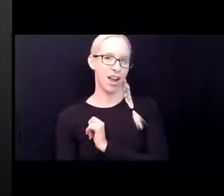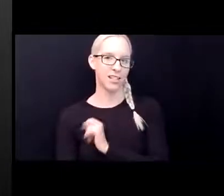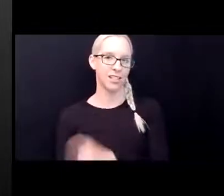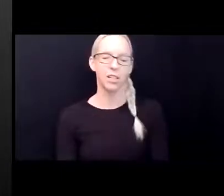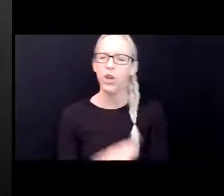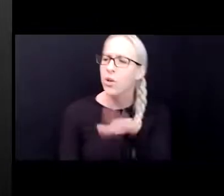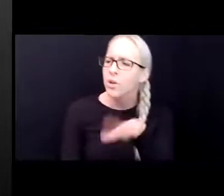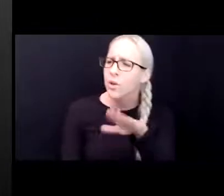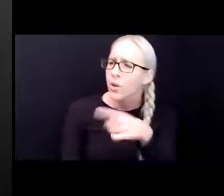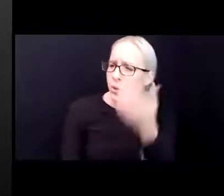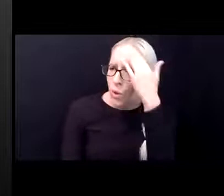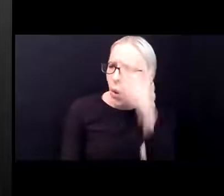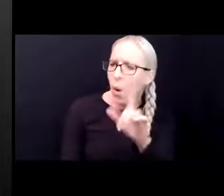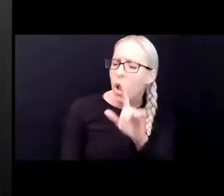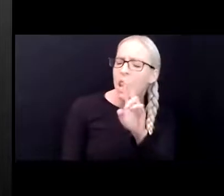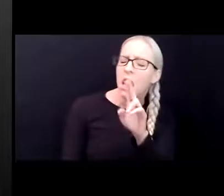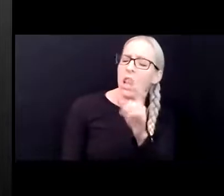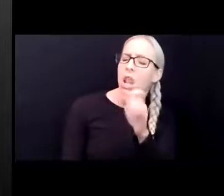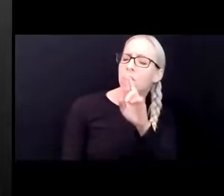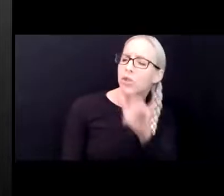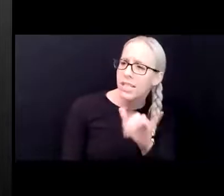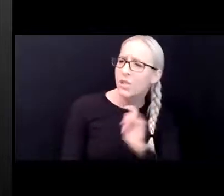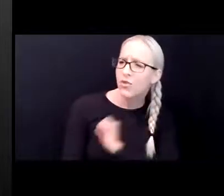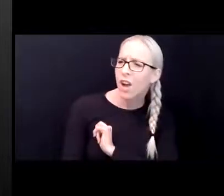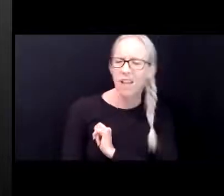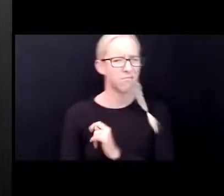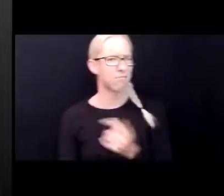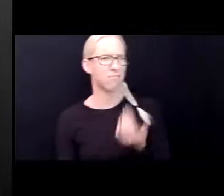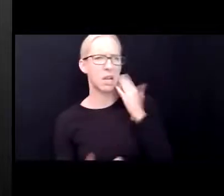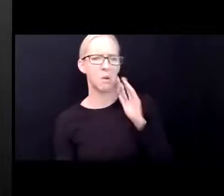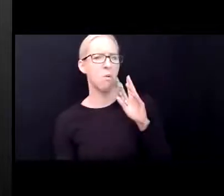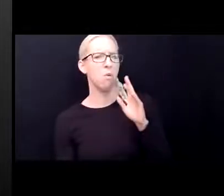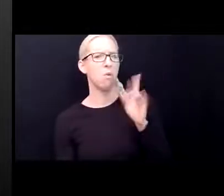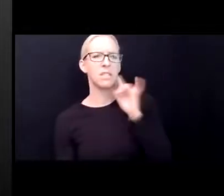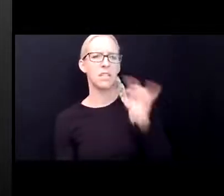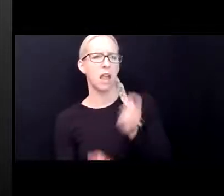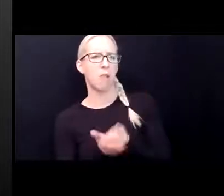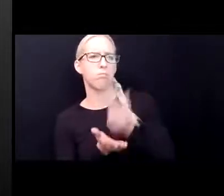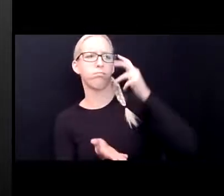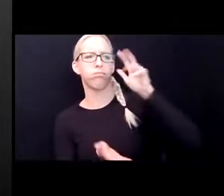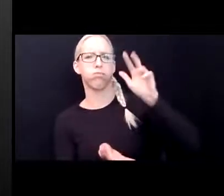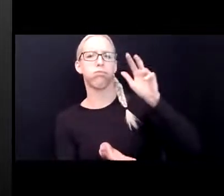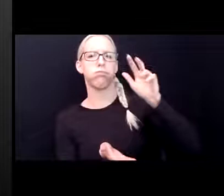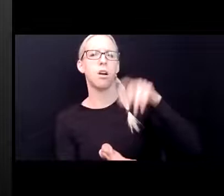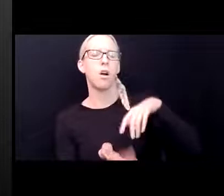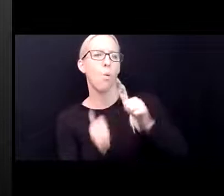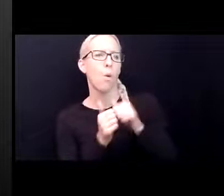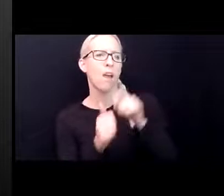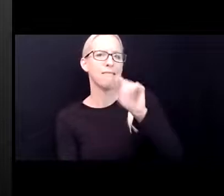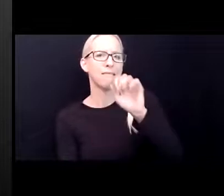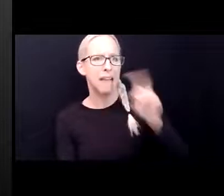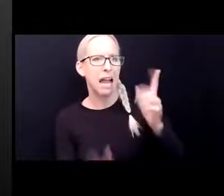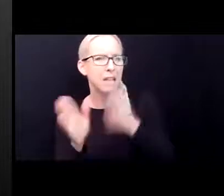said, I'm not really. A luxury trust sounds like an expensive thing with tax planning and all this other stuff. I said, tell